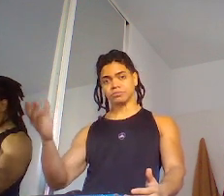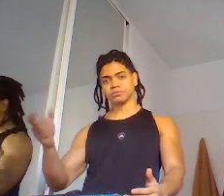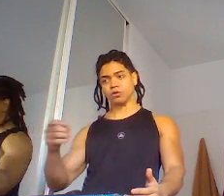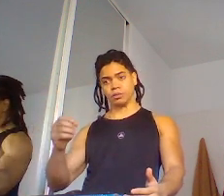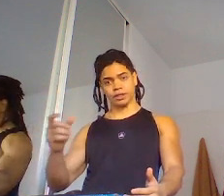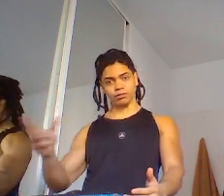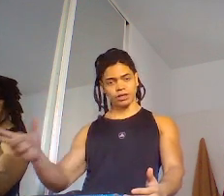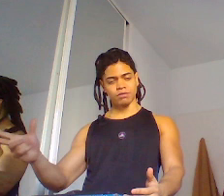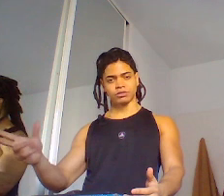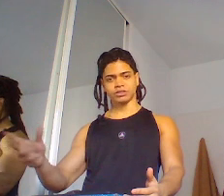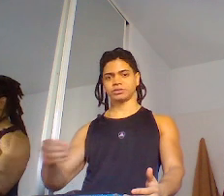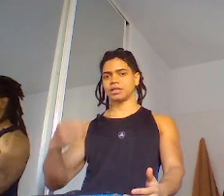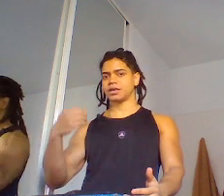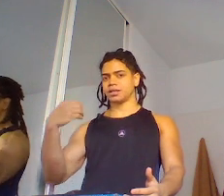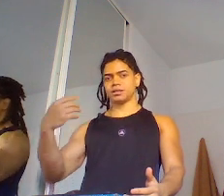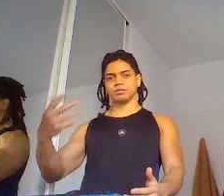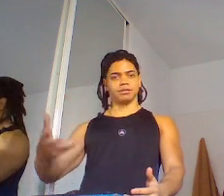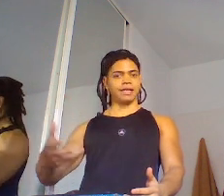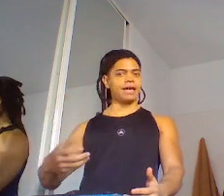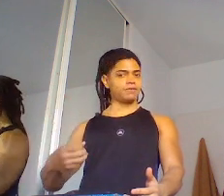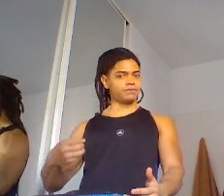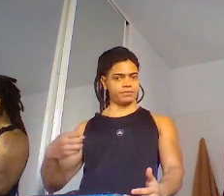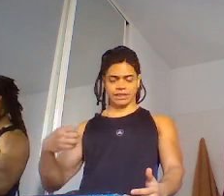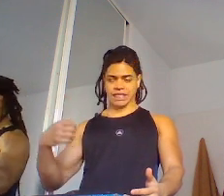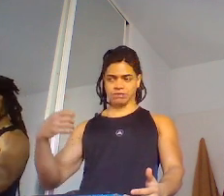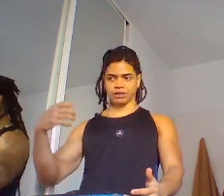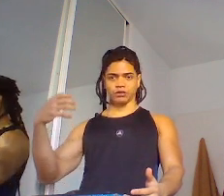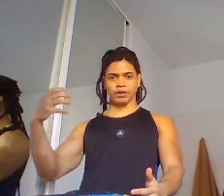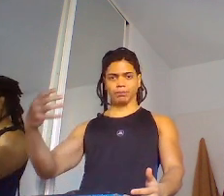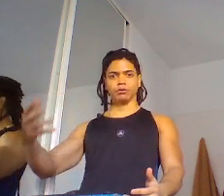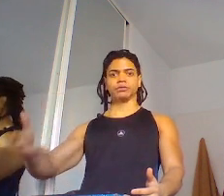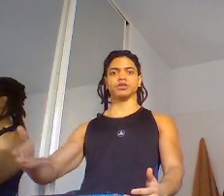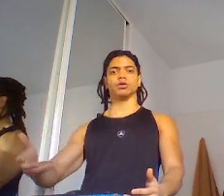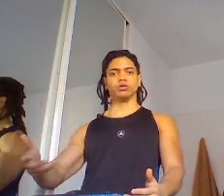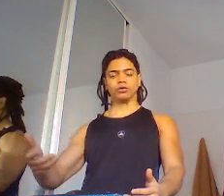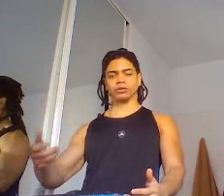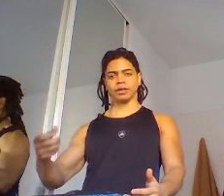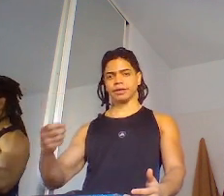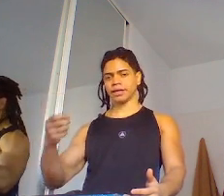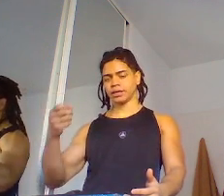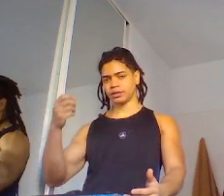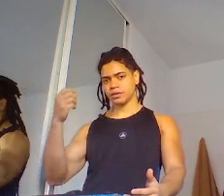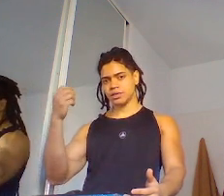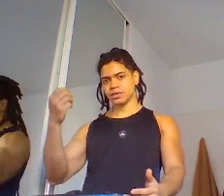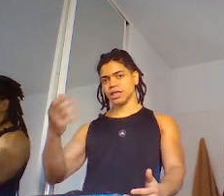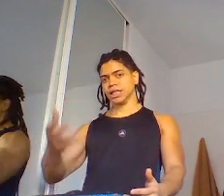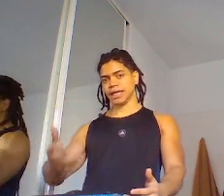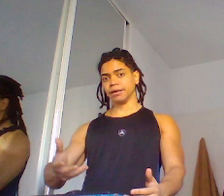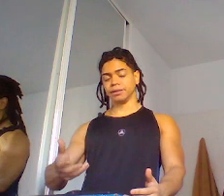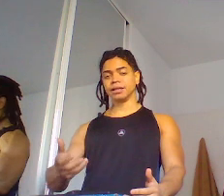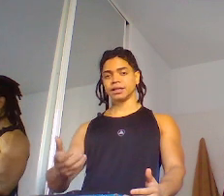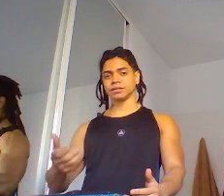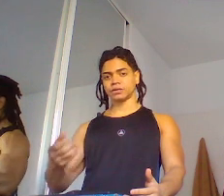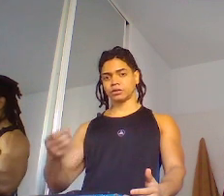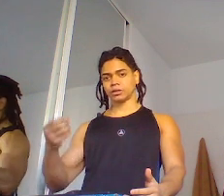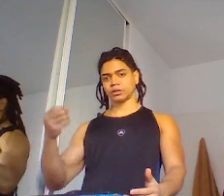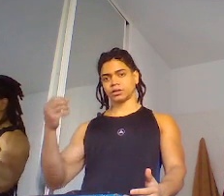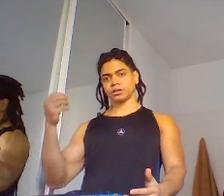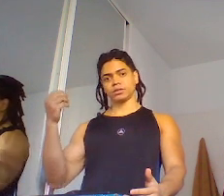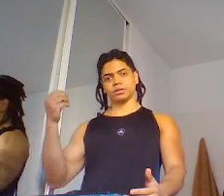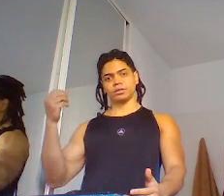health for medical coverage, life in the event of the policyholder's death,